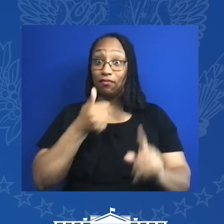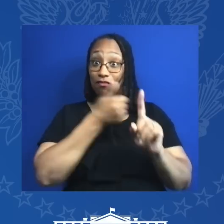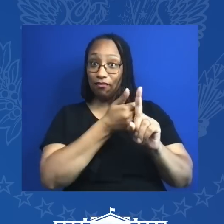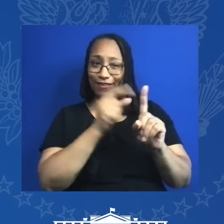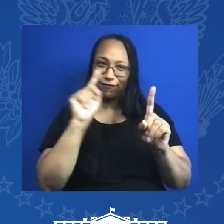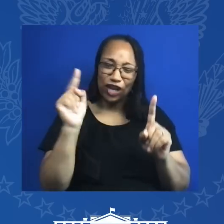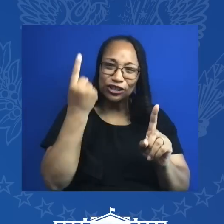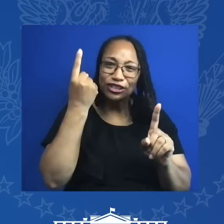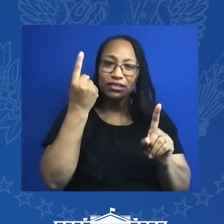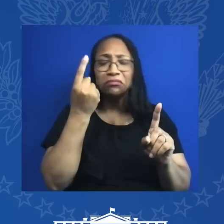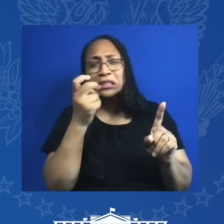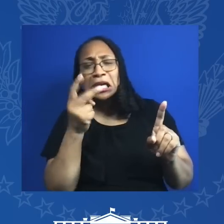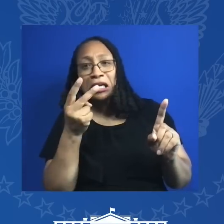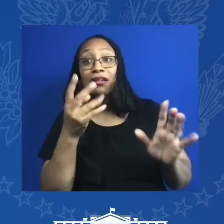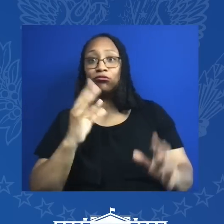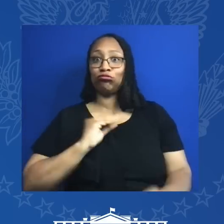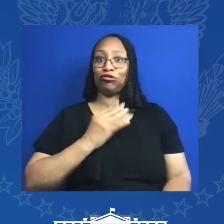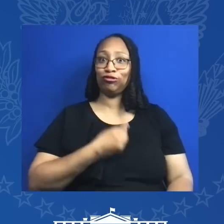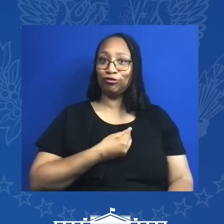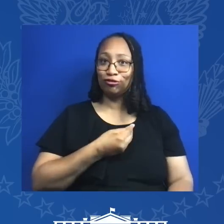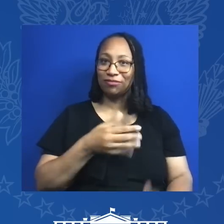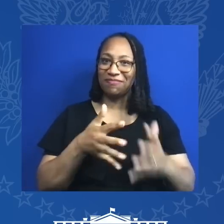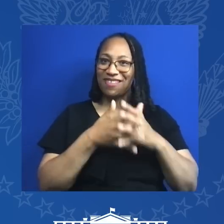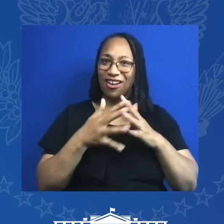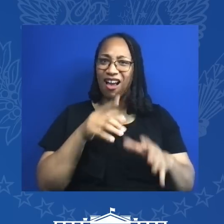Services, Admiral Rachel Levine.